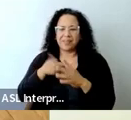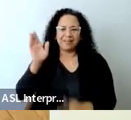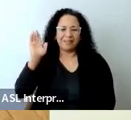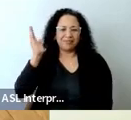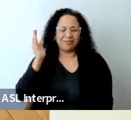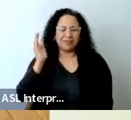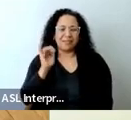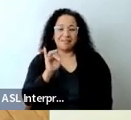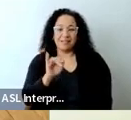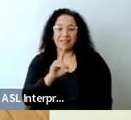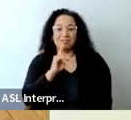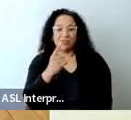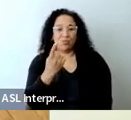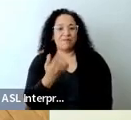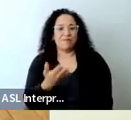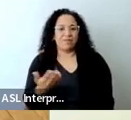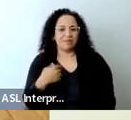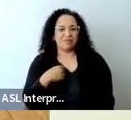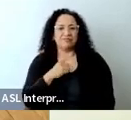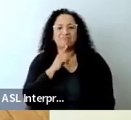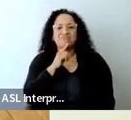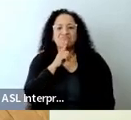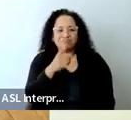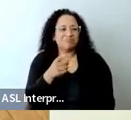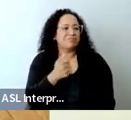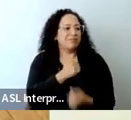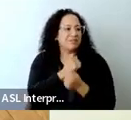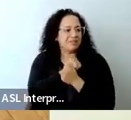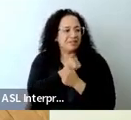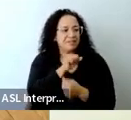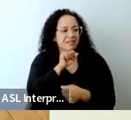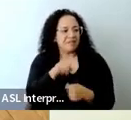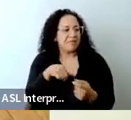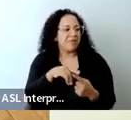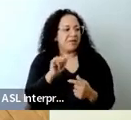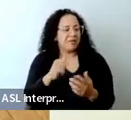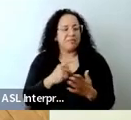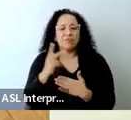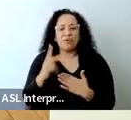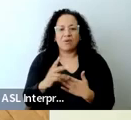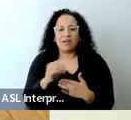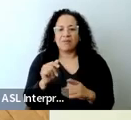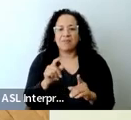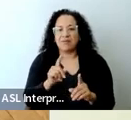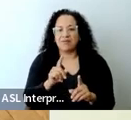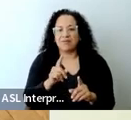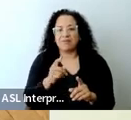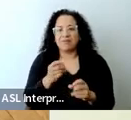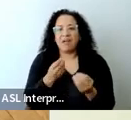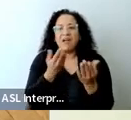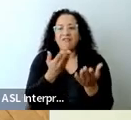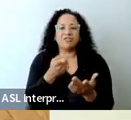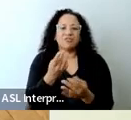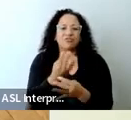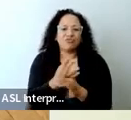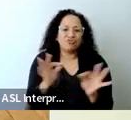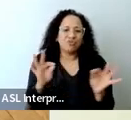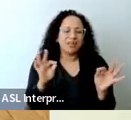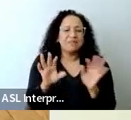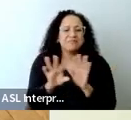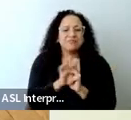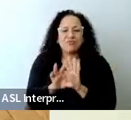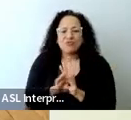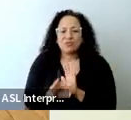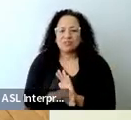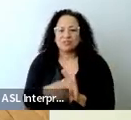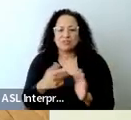is really one of the things we especially love about the program. And then it offers freedom and choice. You get a lot